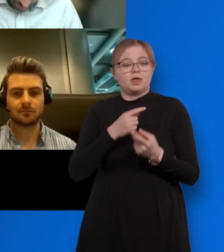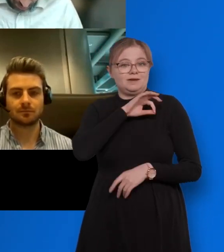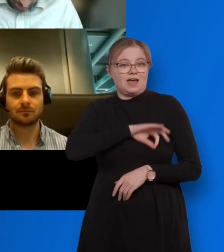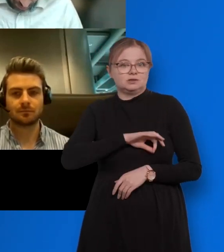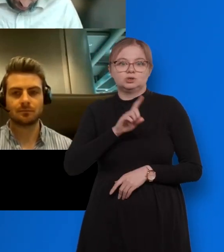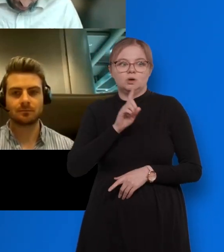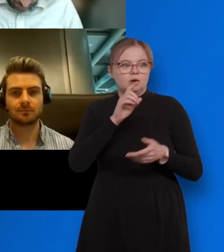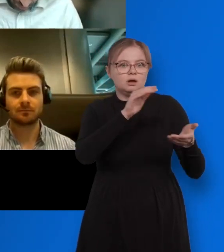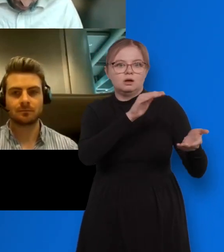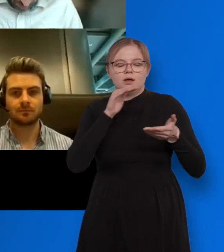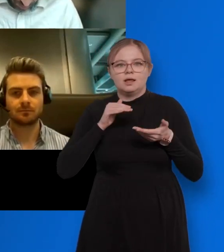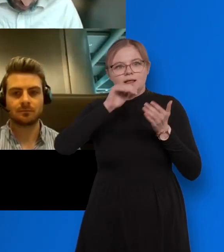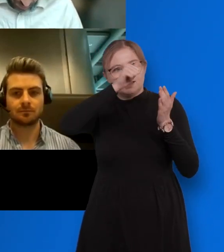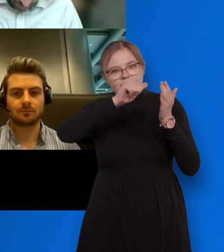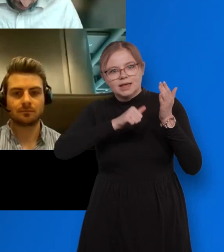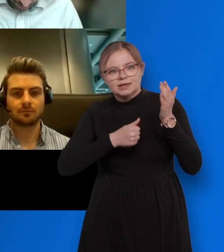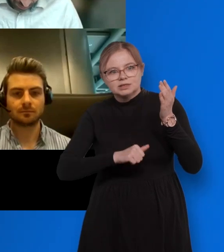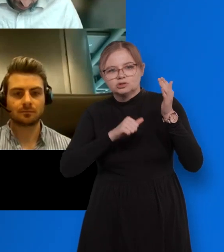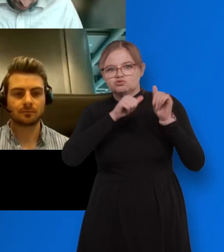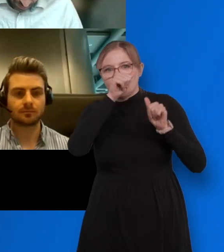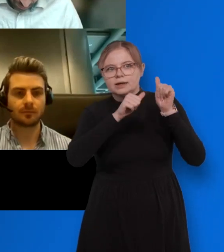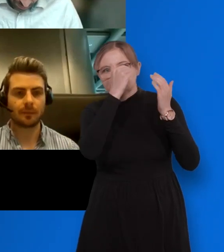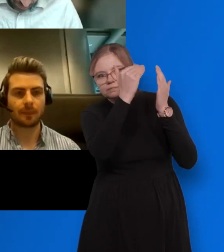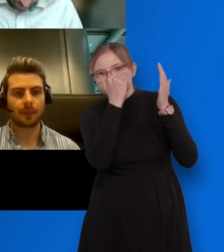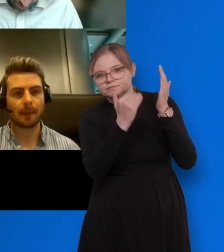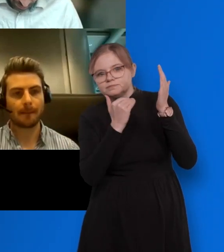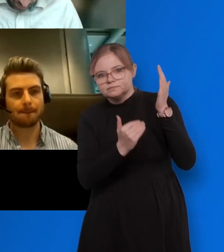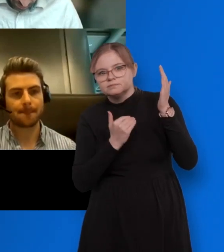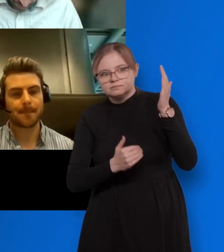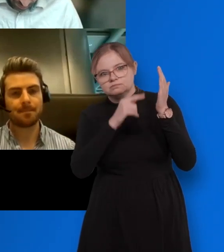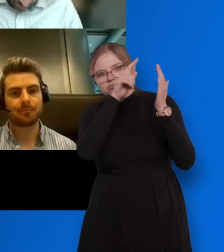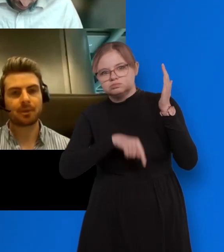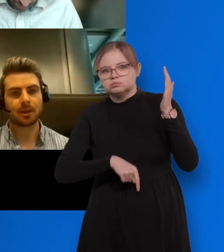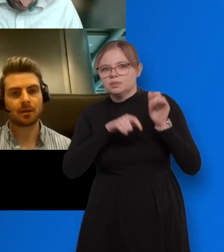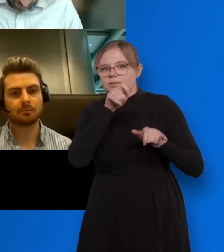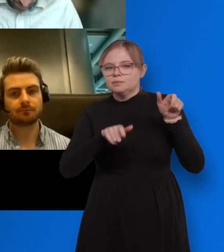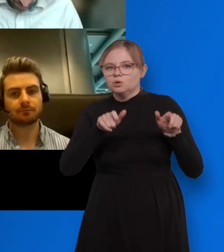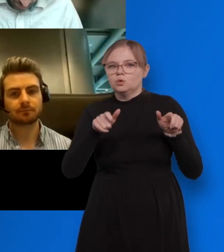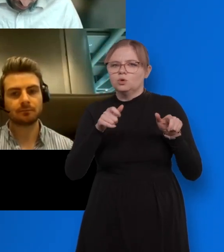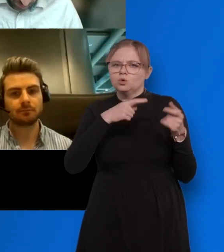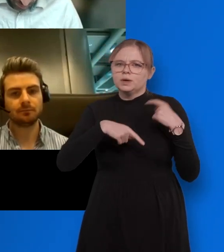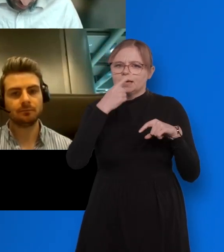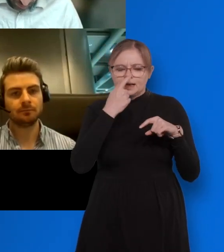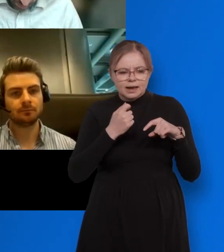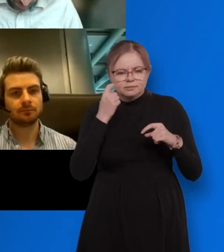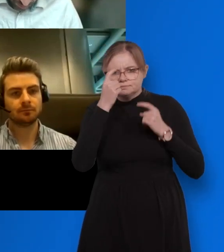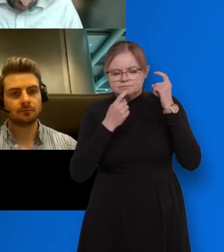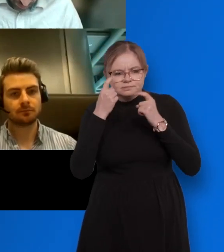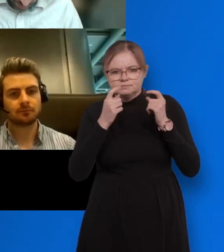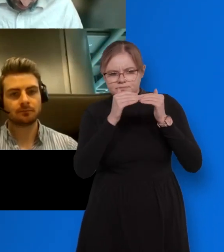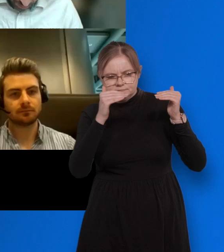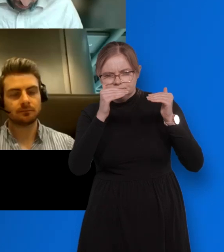ranked, ordered list from beginning to end, as it were, and we can draw the threshold to be